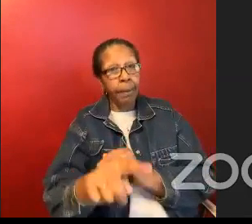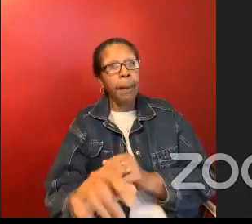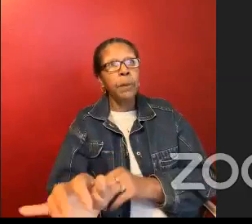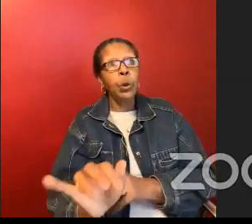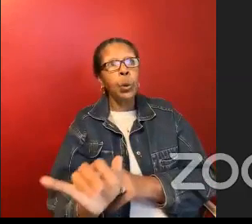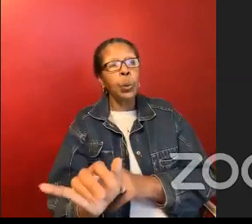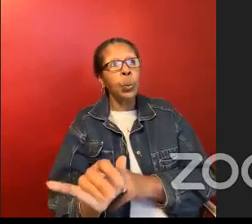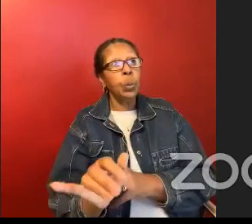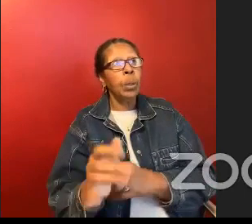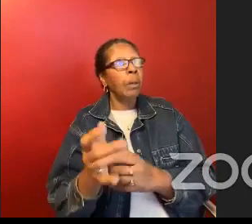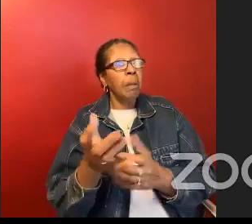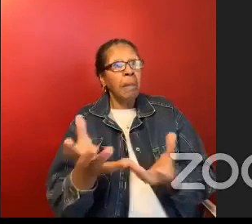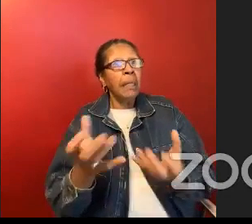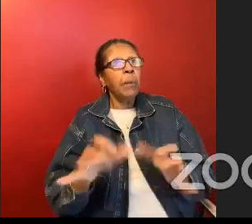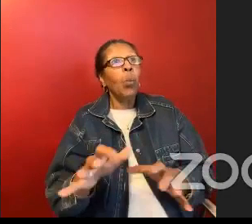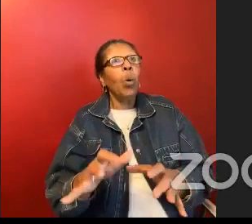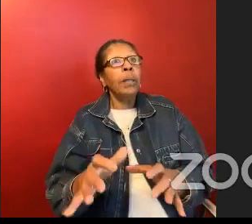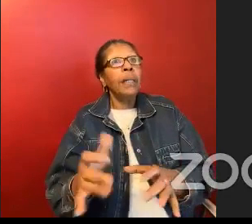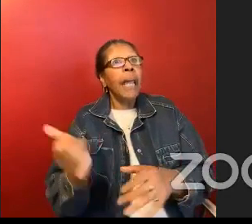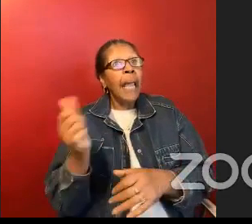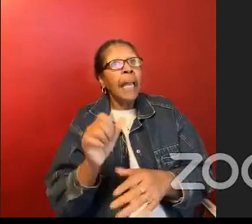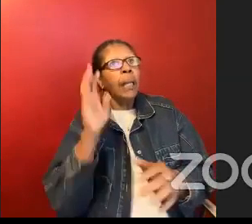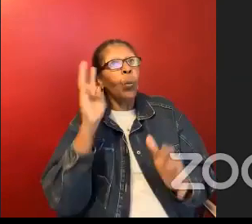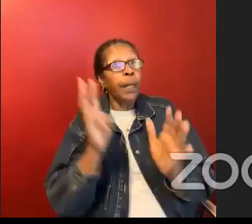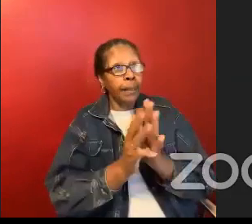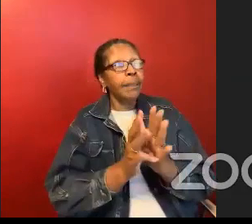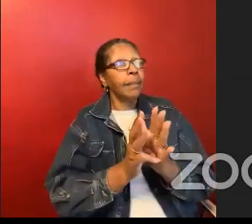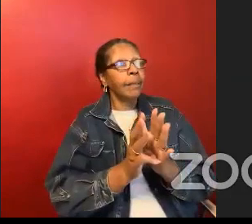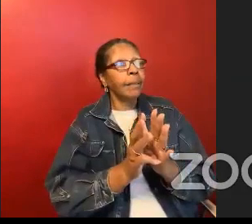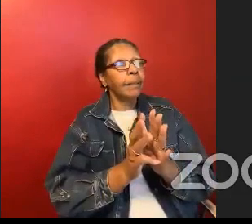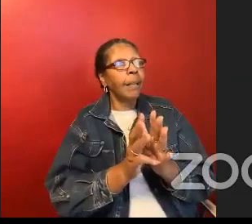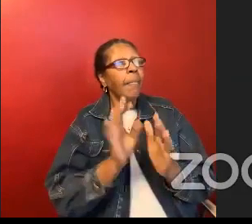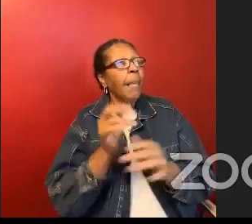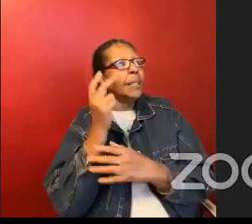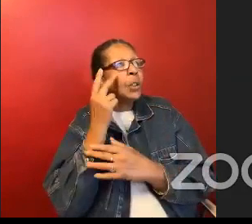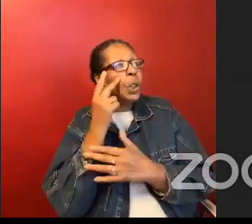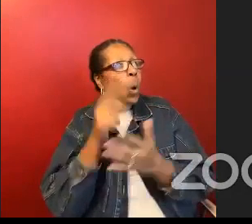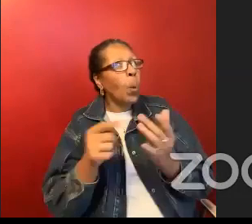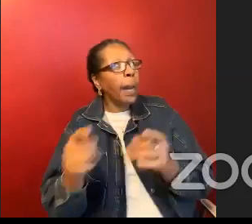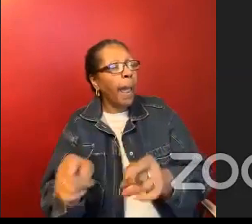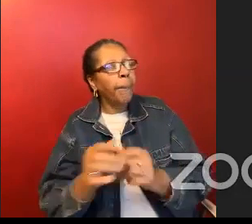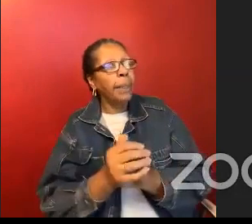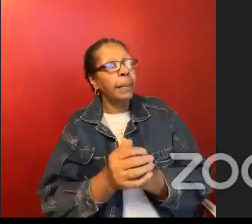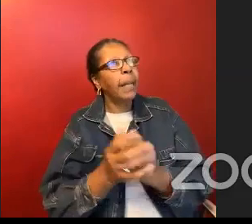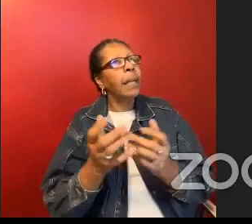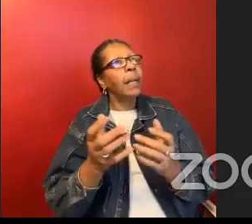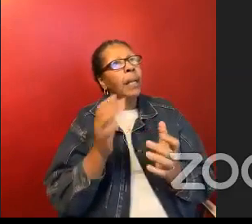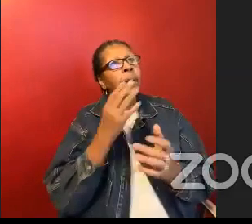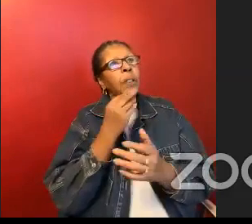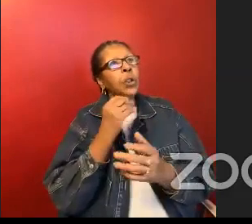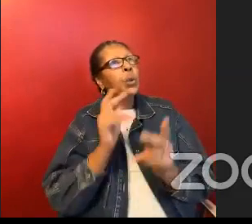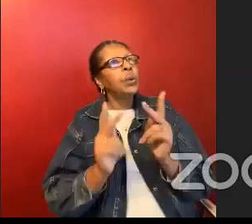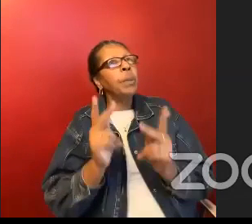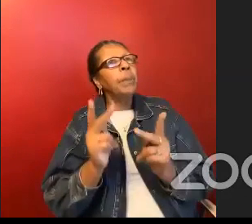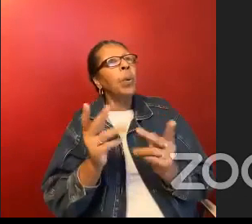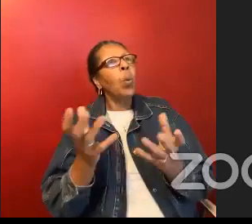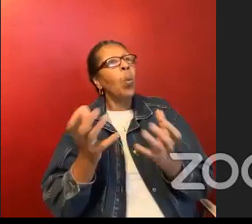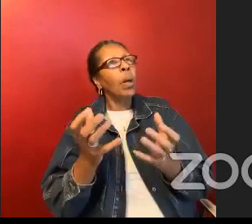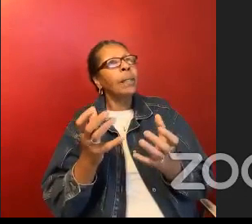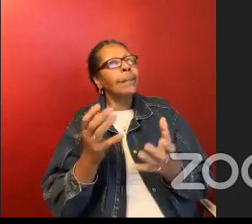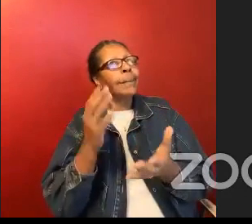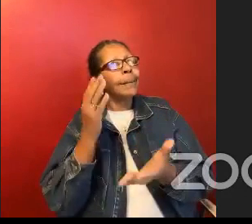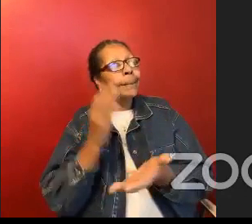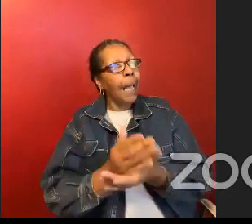witnesses to what was occurring in this time. They wanted to stop the